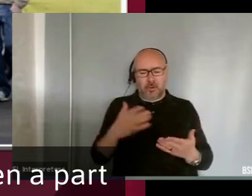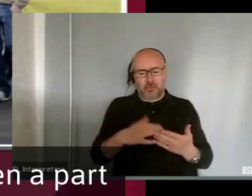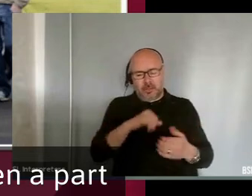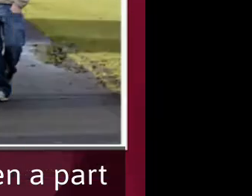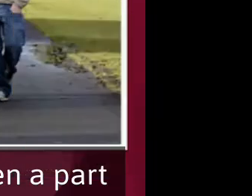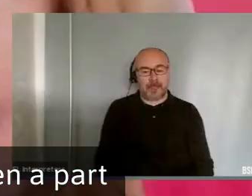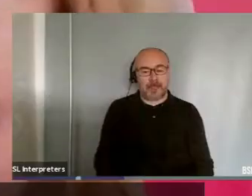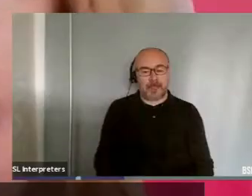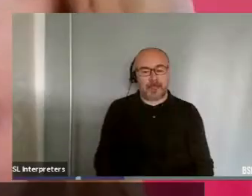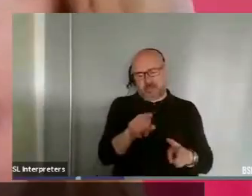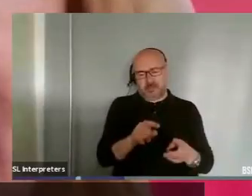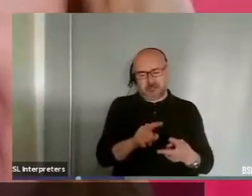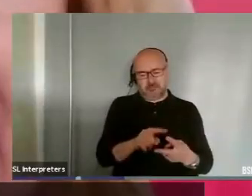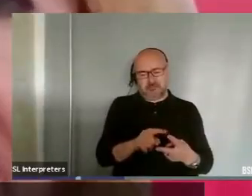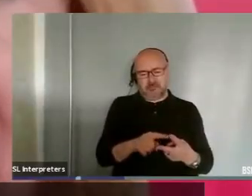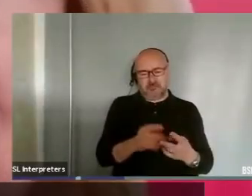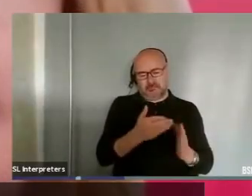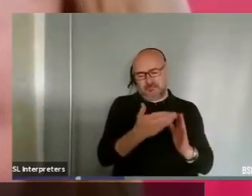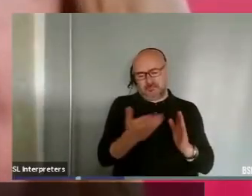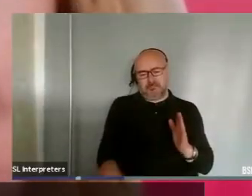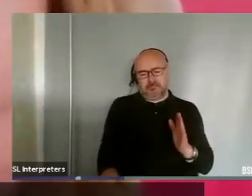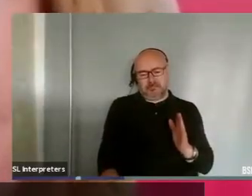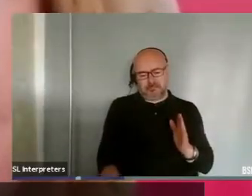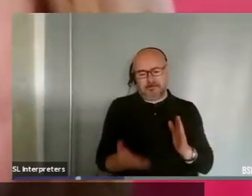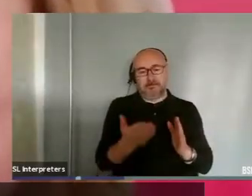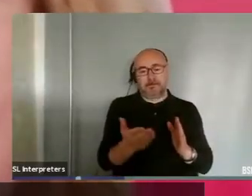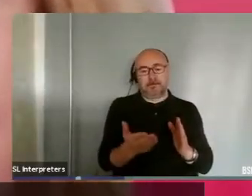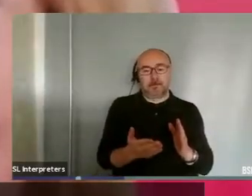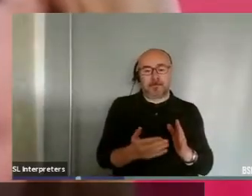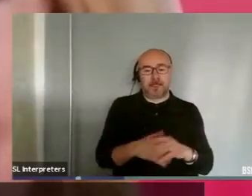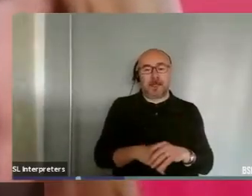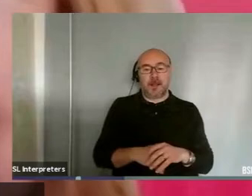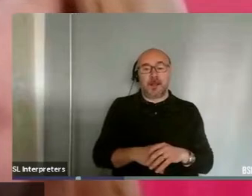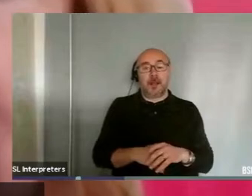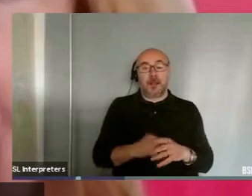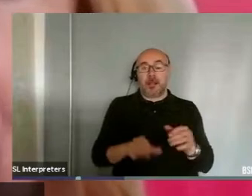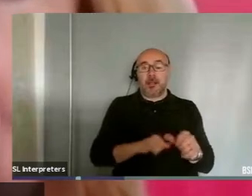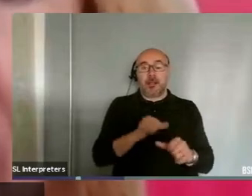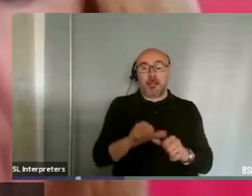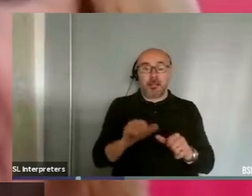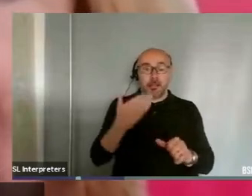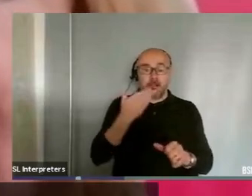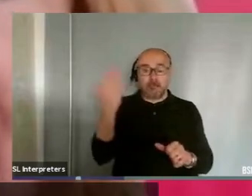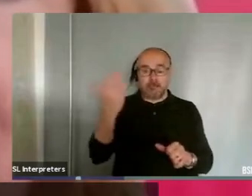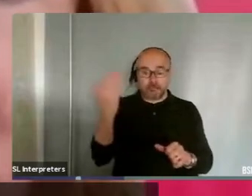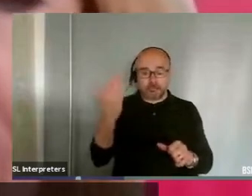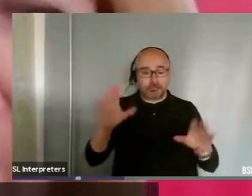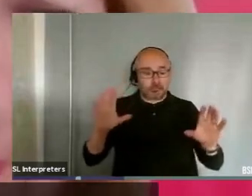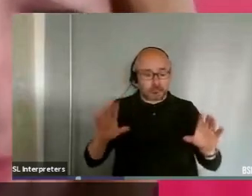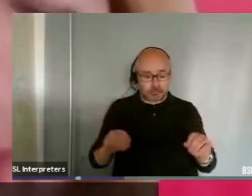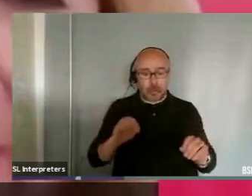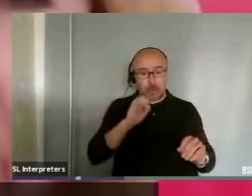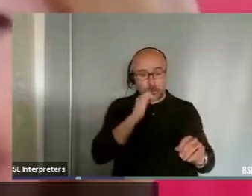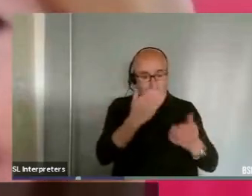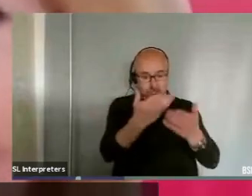today's session. After Henry's talk, we're going to open up to any questions, and then we'll hear from Maureen, and then we'll open up